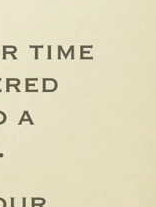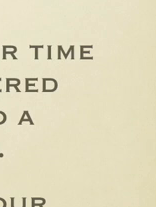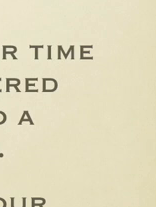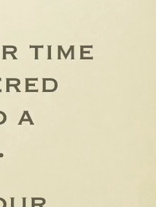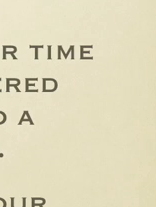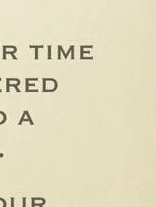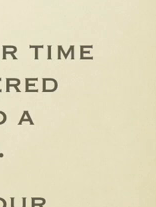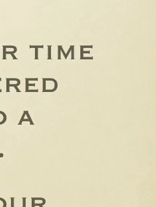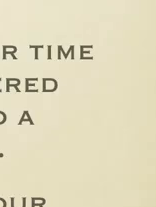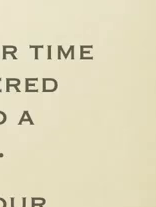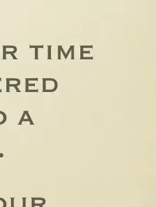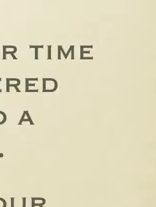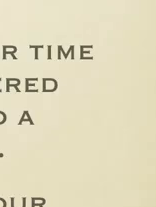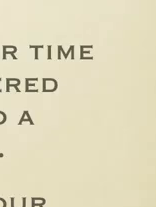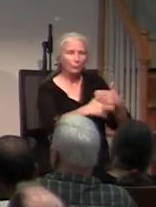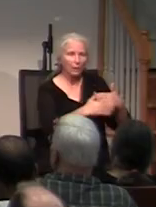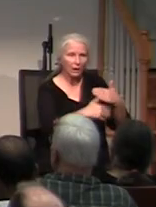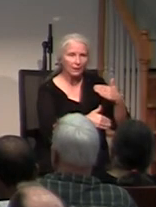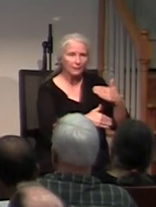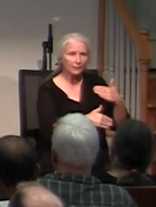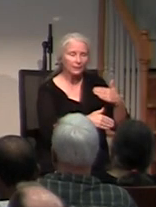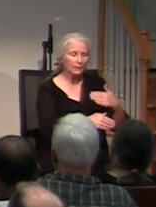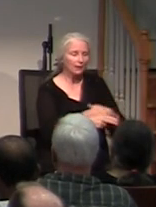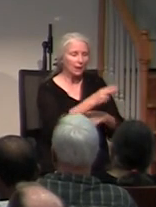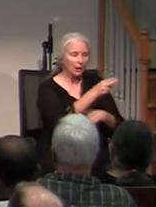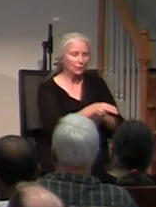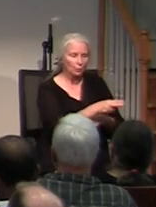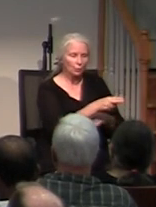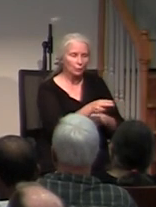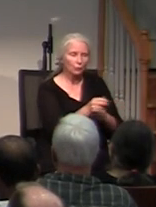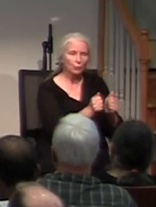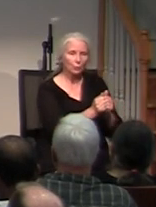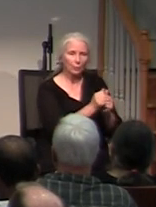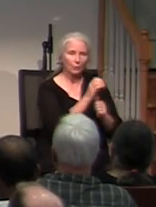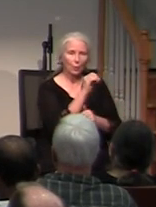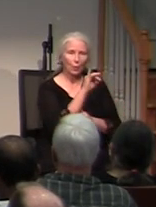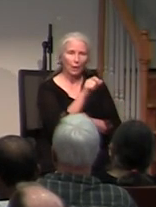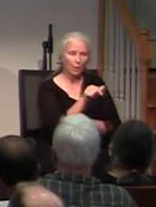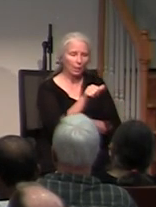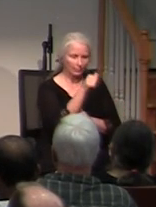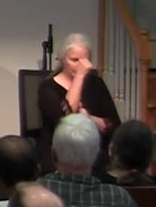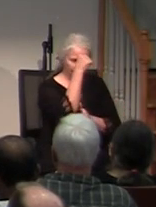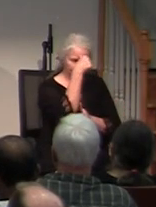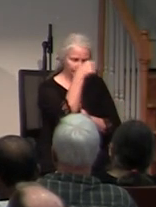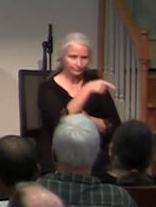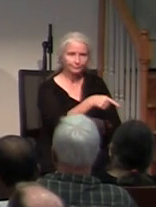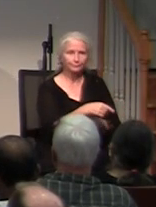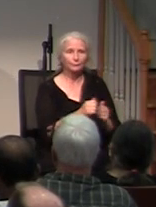and I anointed you with oil. You see this cleansing, this healing, this